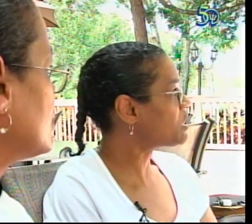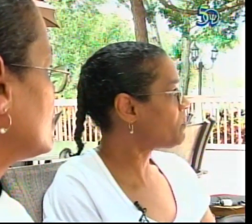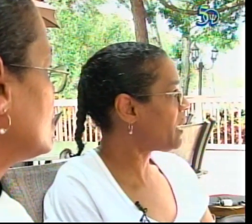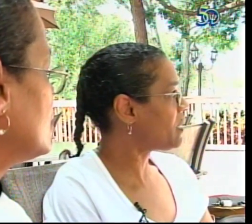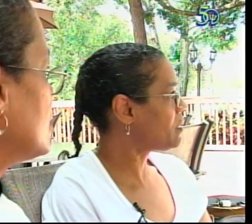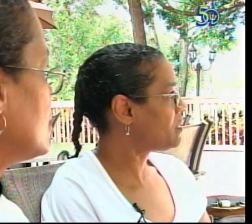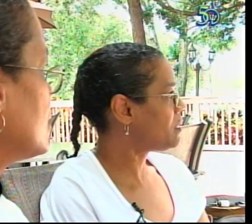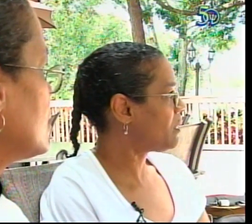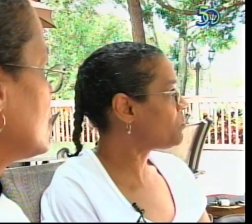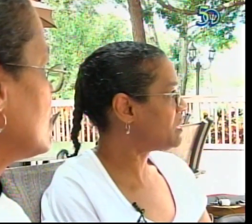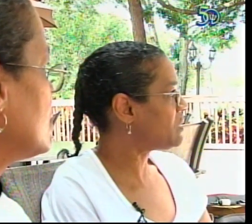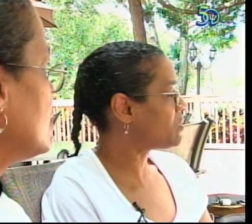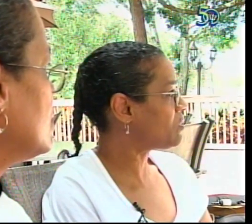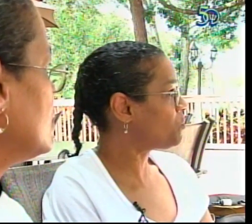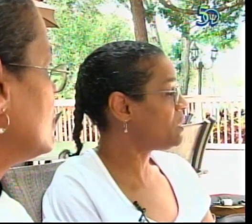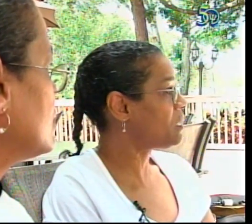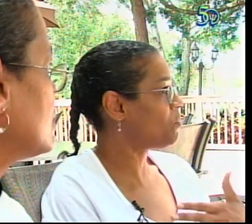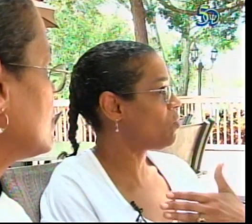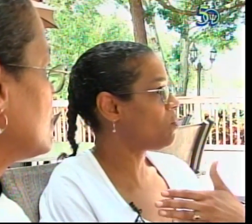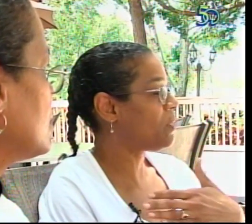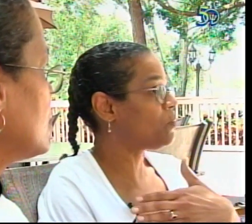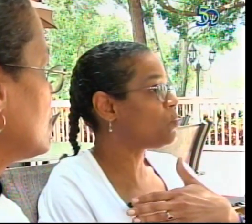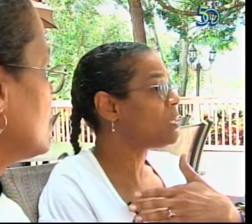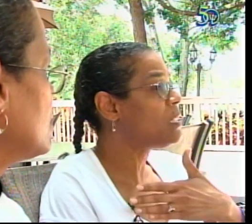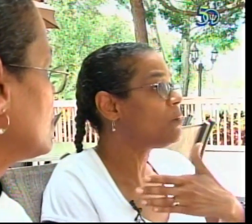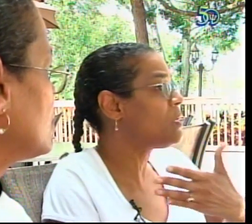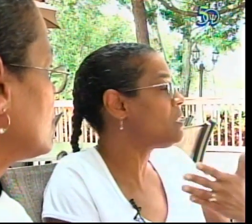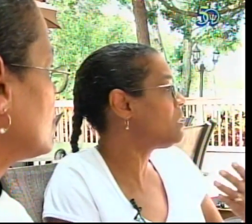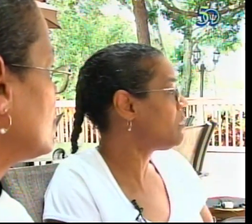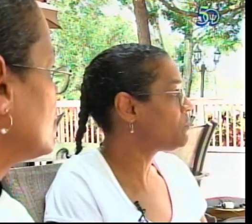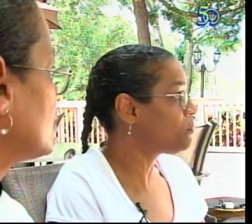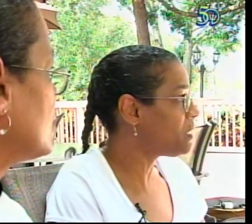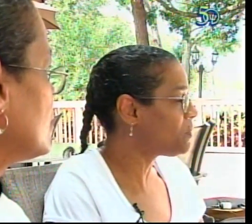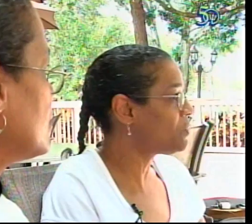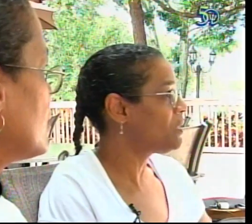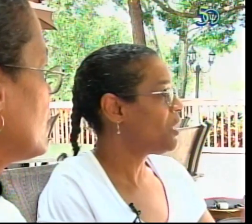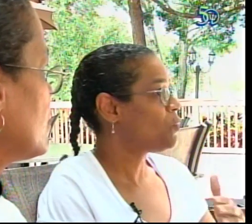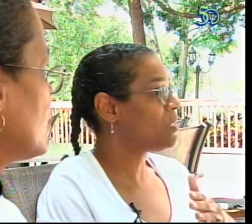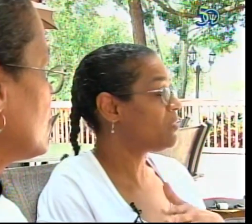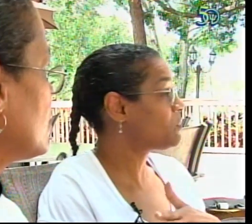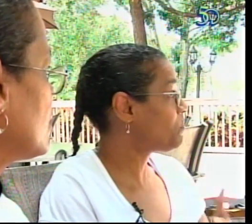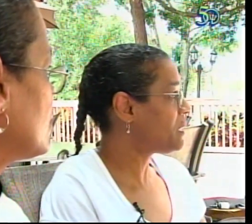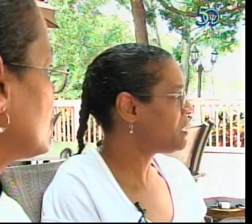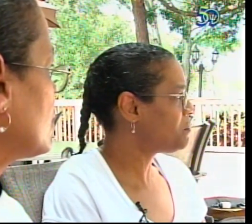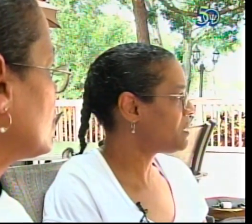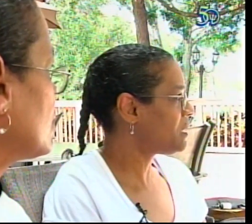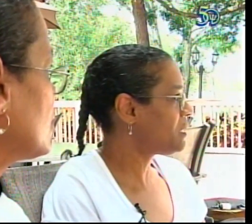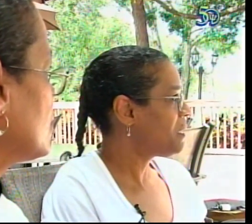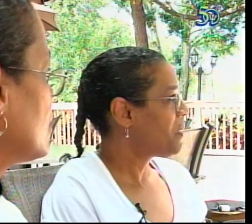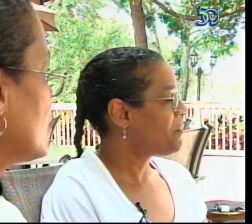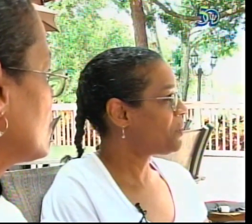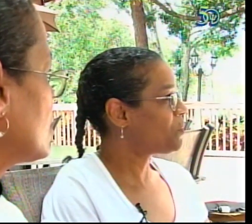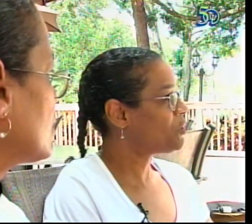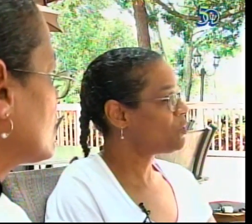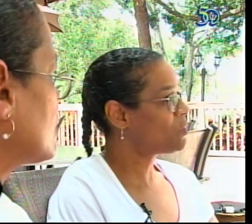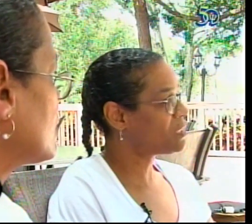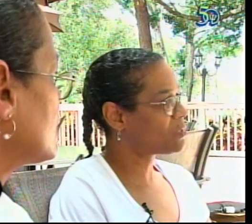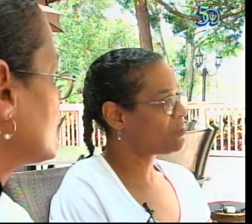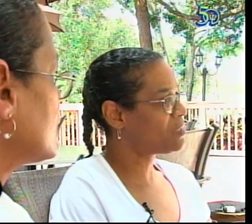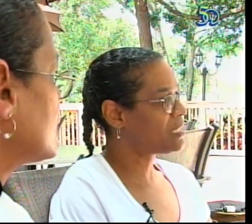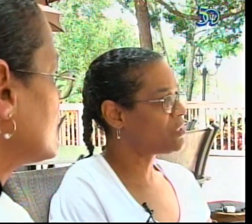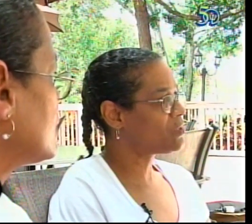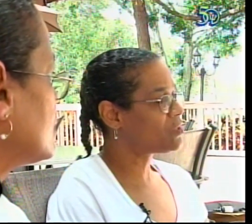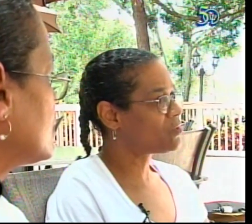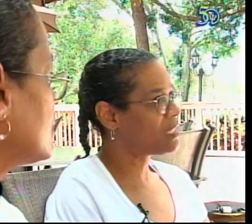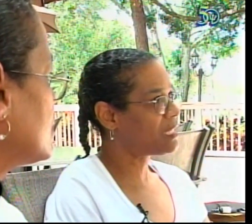the respect that we deserve. We come home and we love the people, we love spending money, but when you go in the